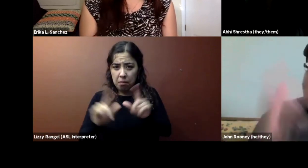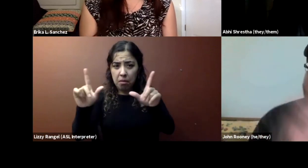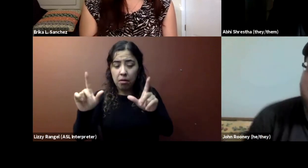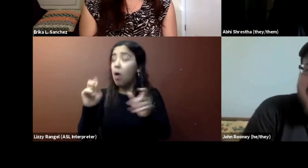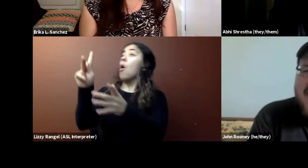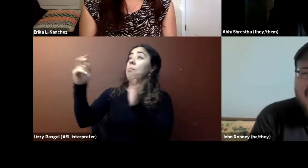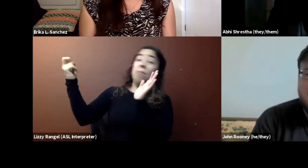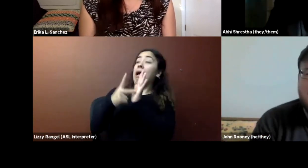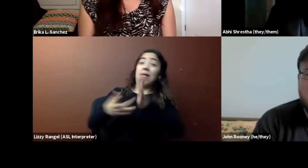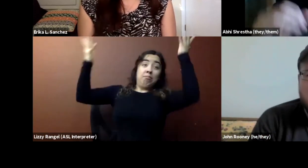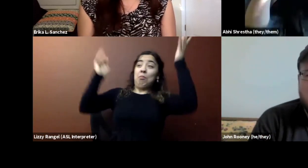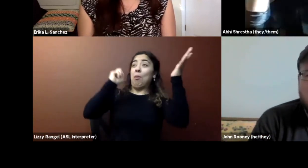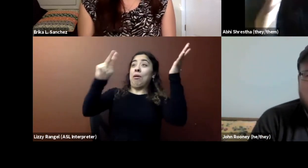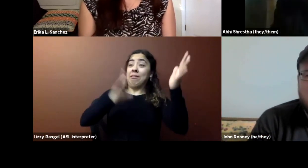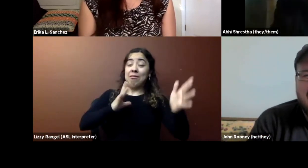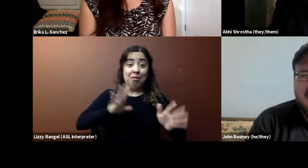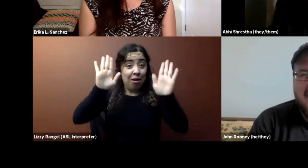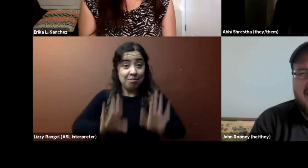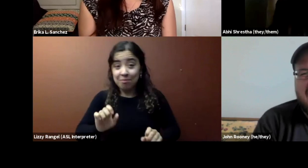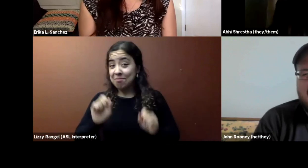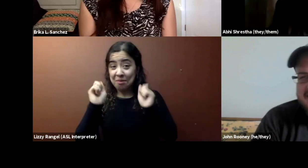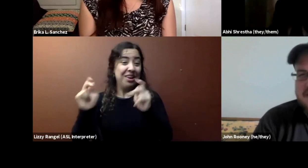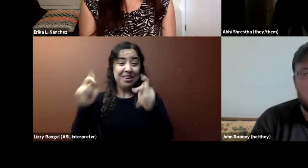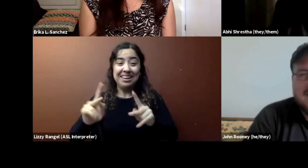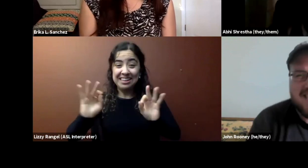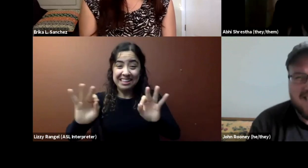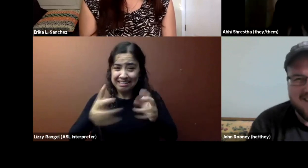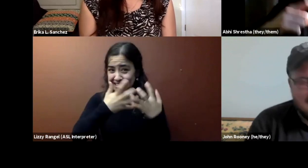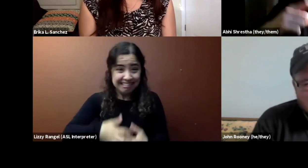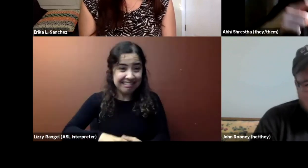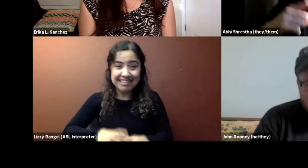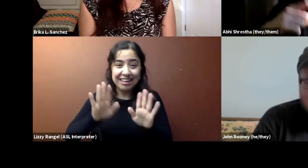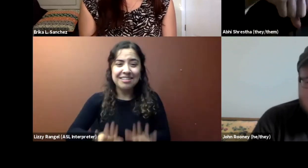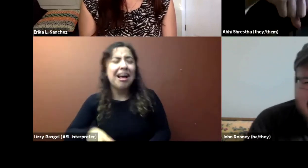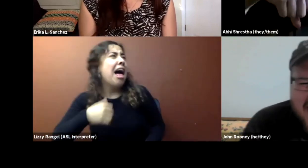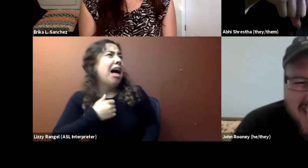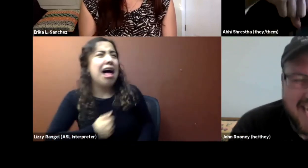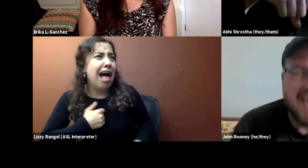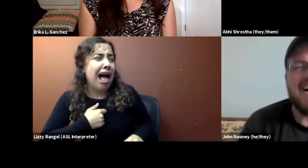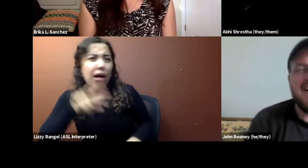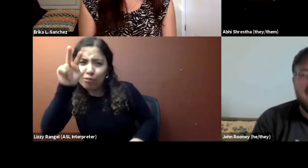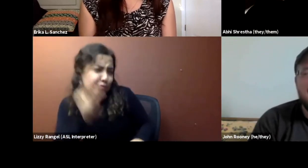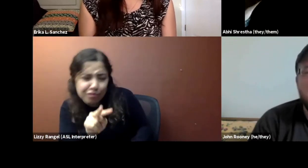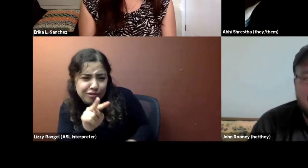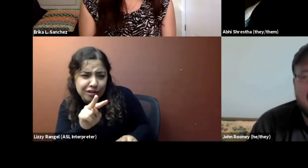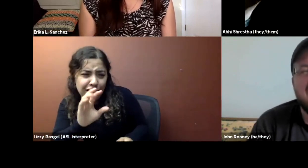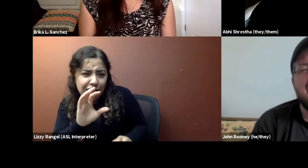Hi. back. I'm Hey. back. Okay. Yes. I Joyce literally was texted me. reading the chat for a minute.